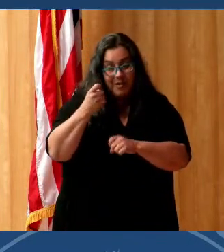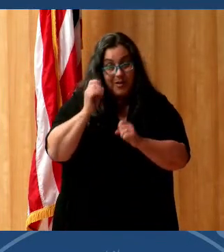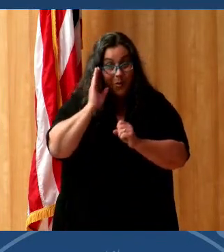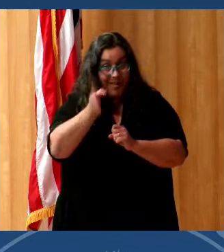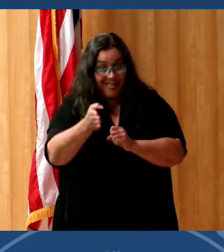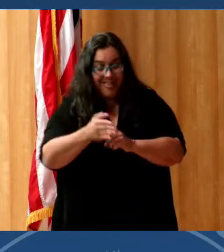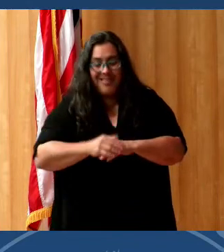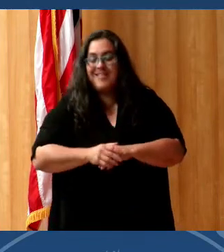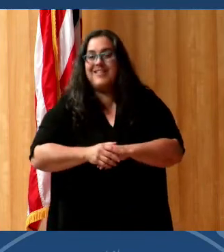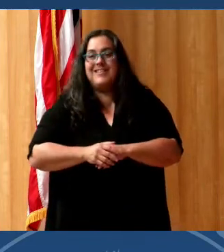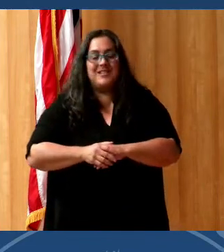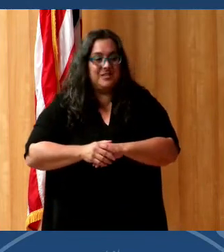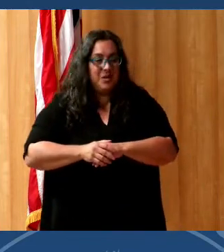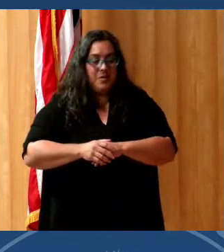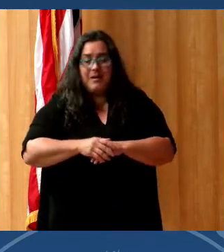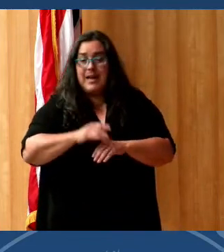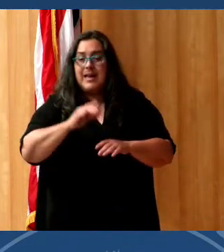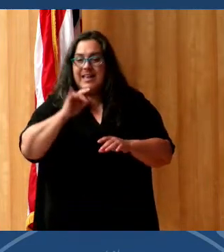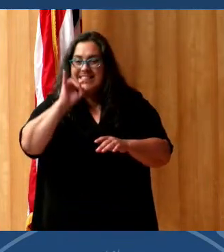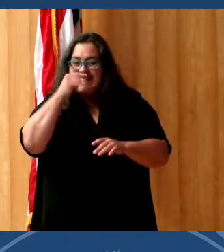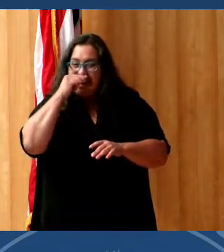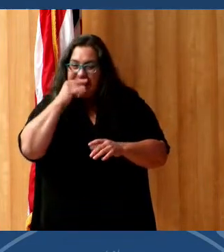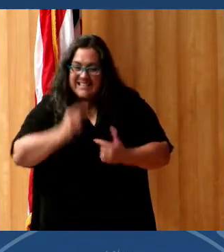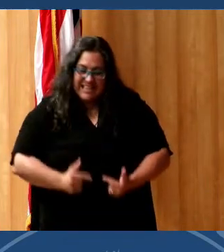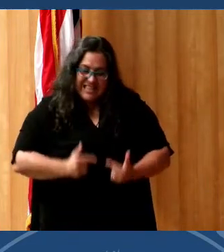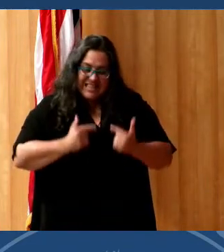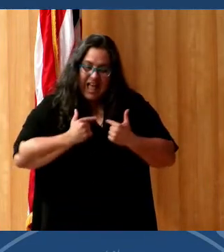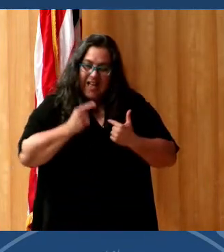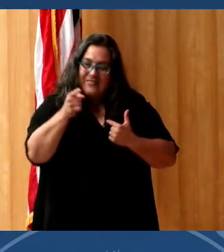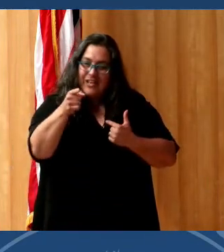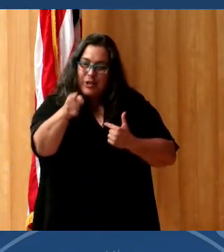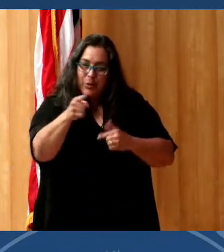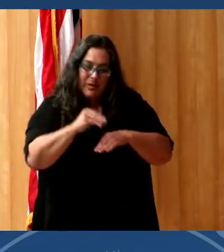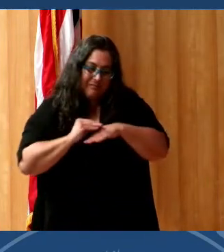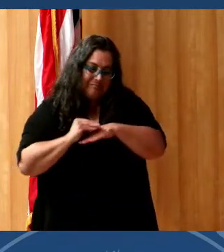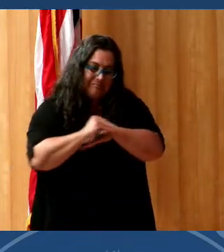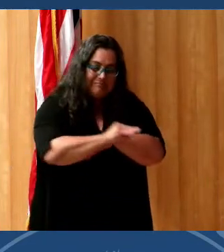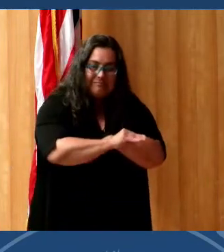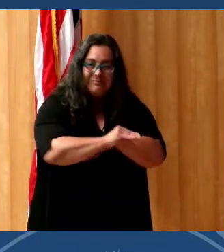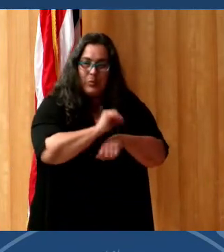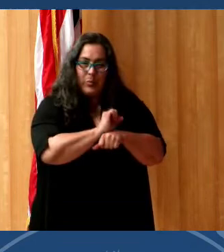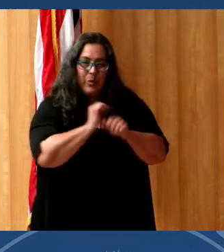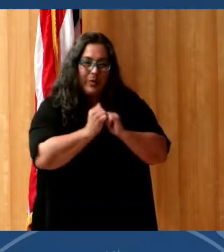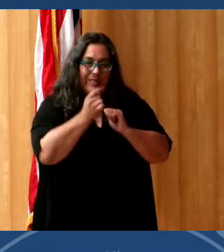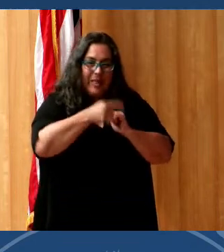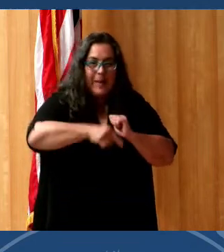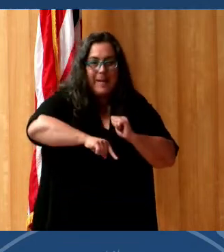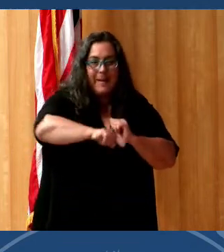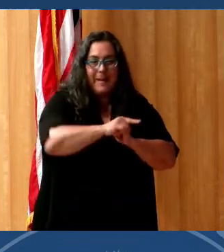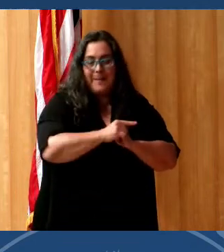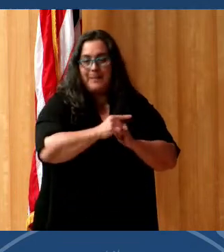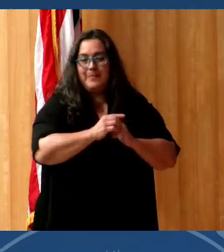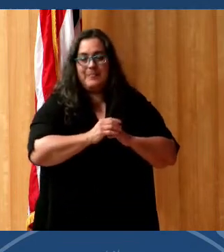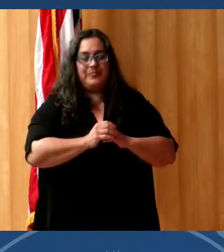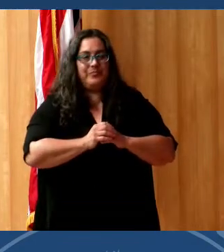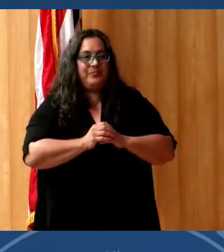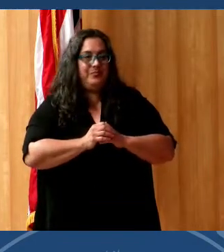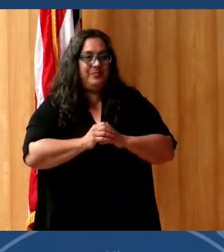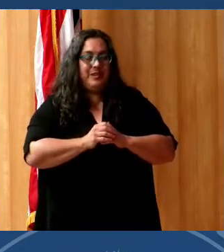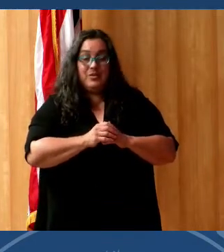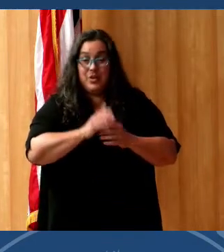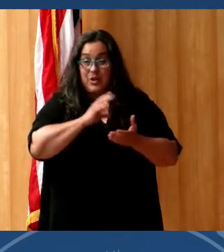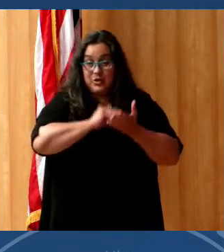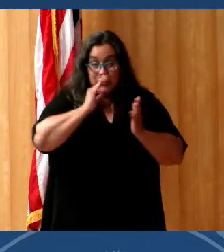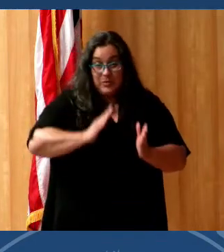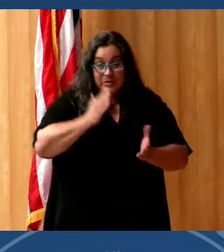the kids' lives that you touched, those that you worked with, those that probably came up to you,